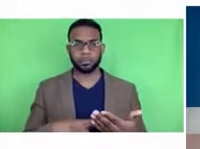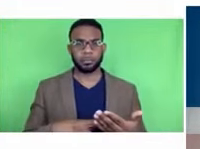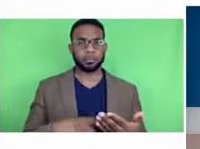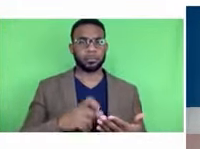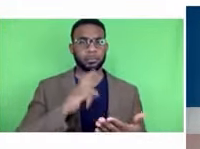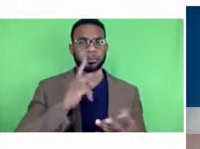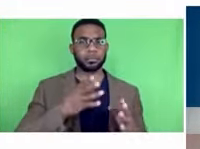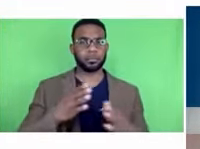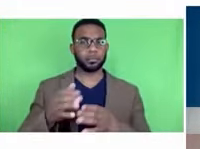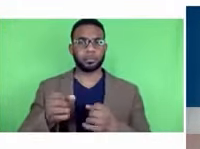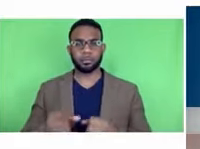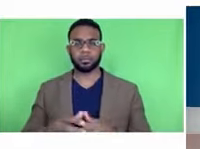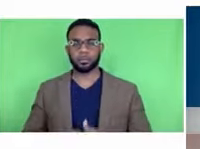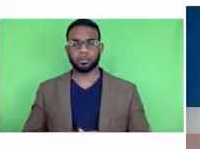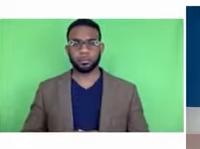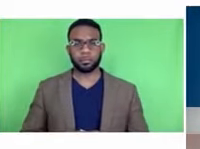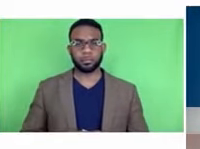two-way street.